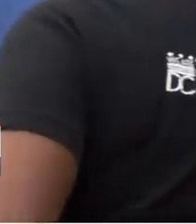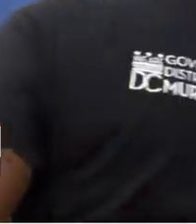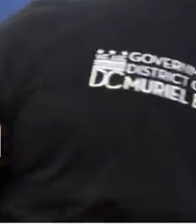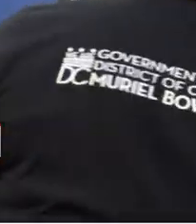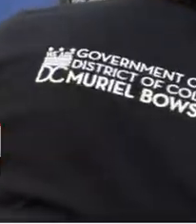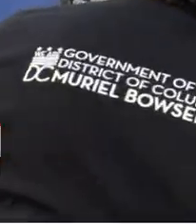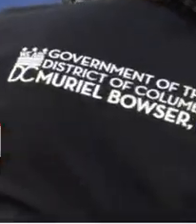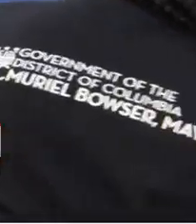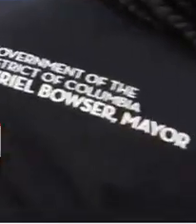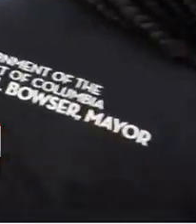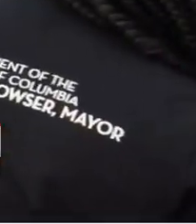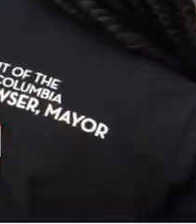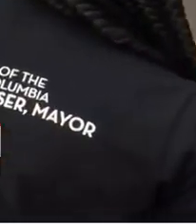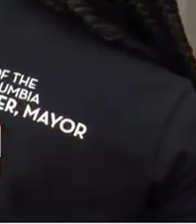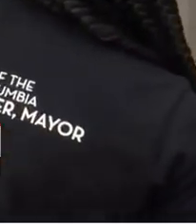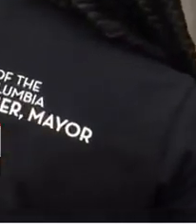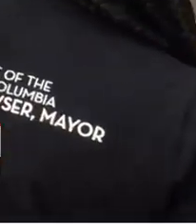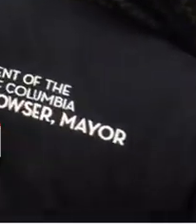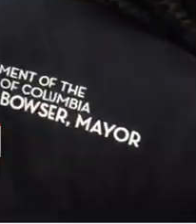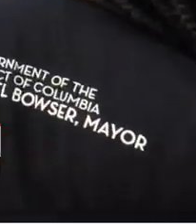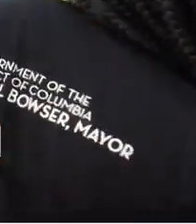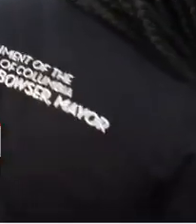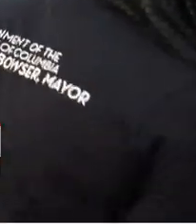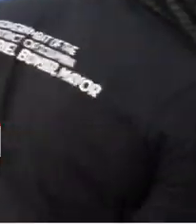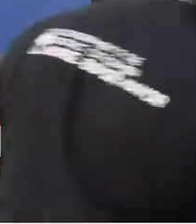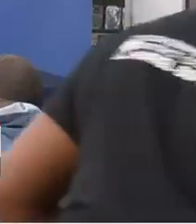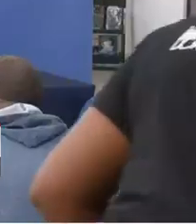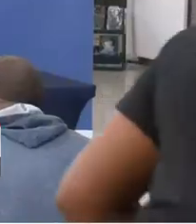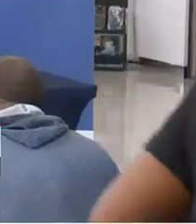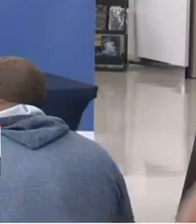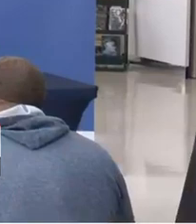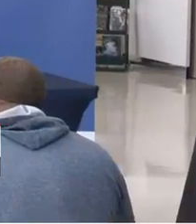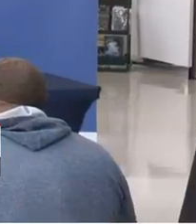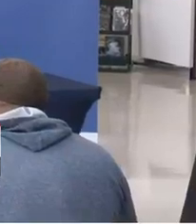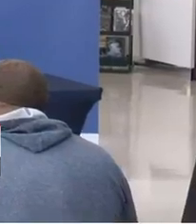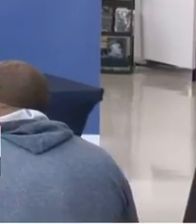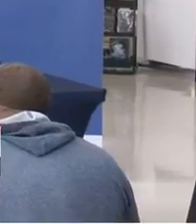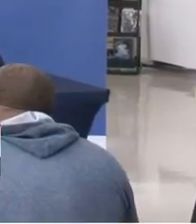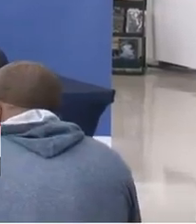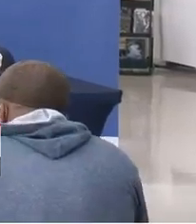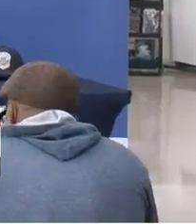Congratulations. All right, man. You ready to sign this guy? I got a little something for you. Sign it.